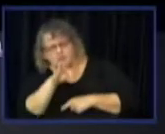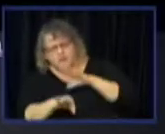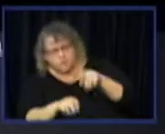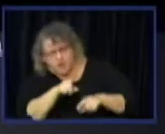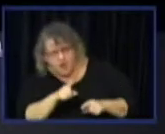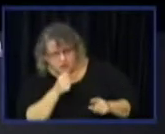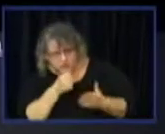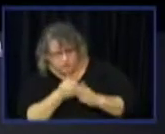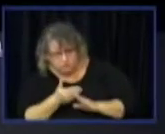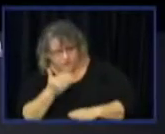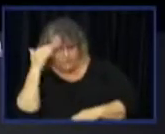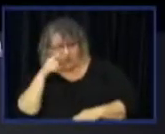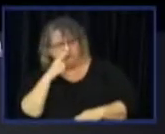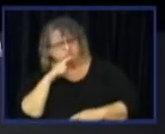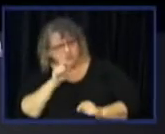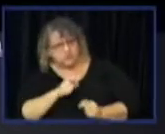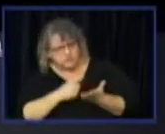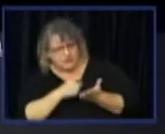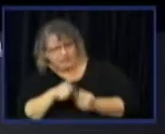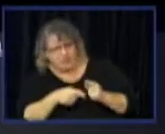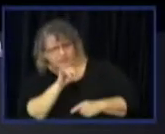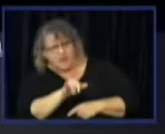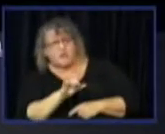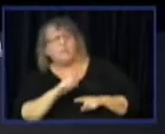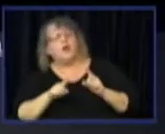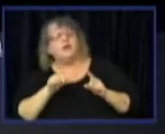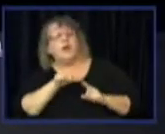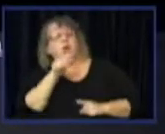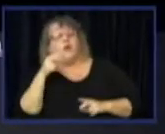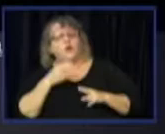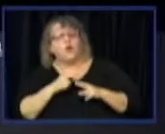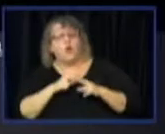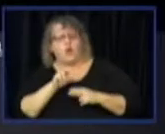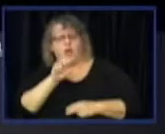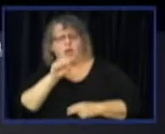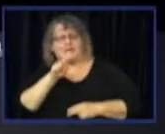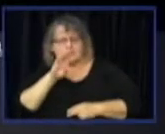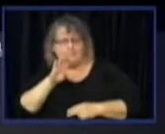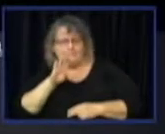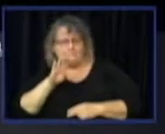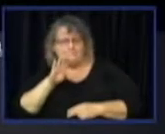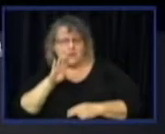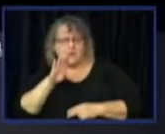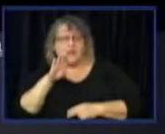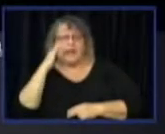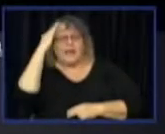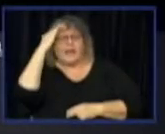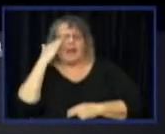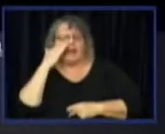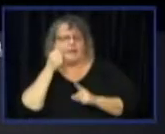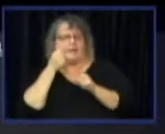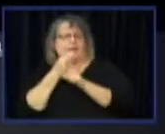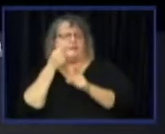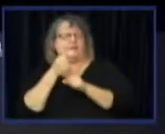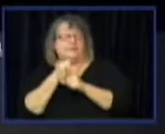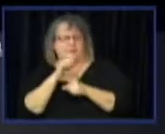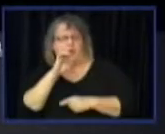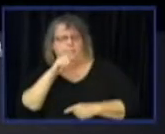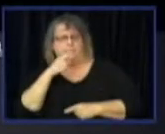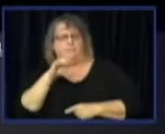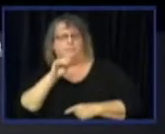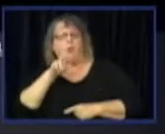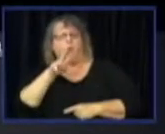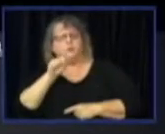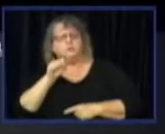had a concussion, we need to address that. But there are these things called subconcussive blows that are very important. And those